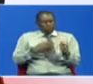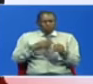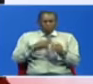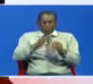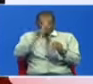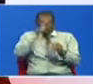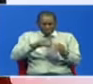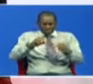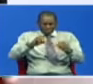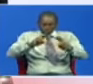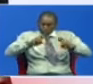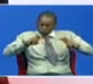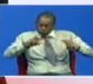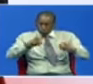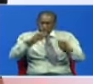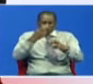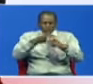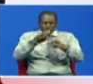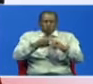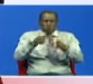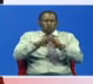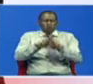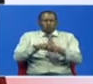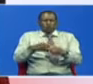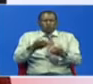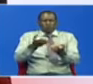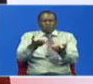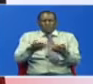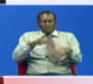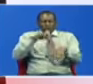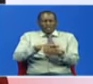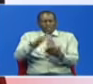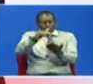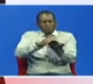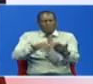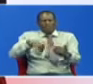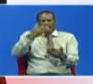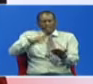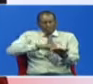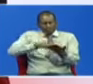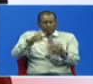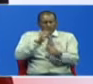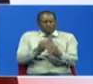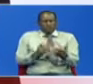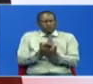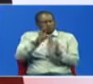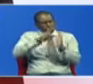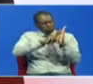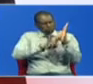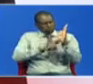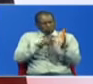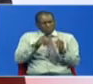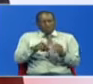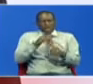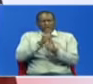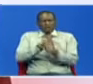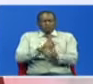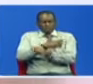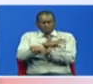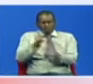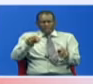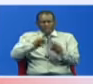tool, and we'll have to get reports every week to ensure that the guidelines and protocols work as